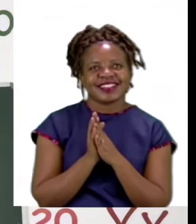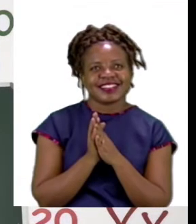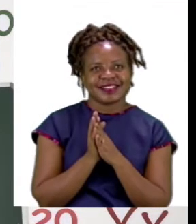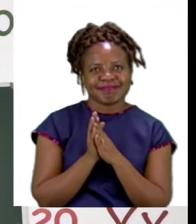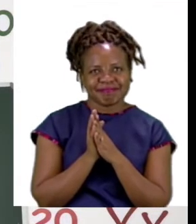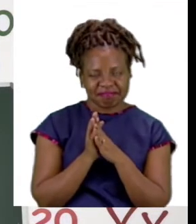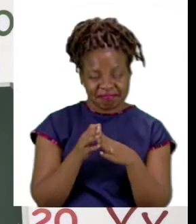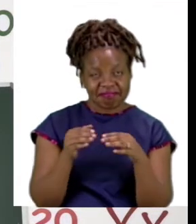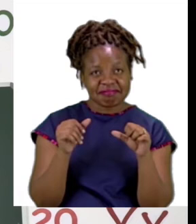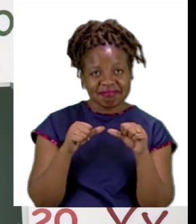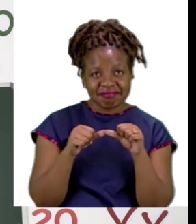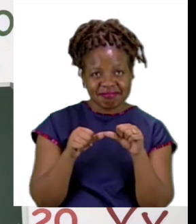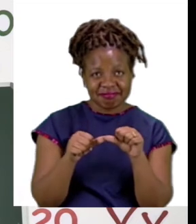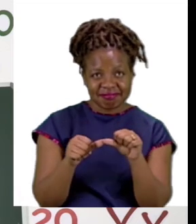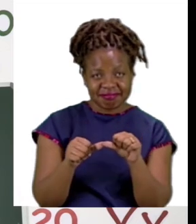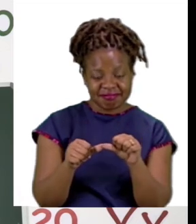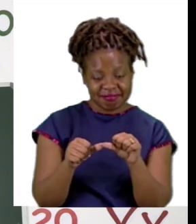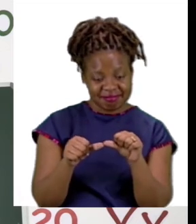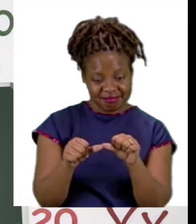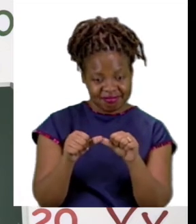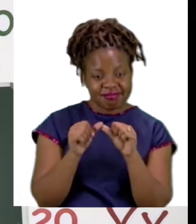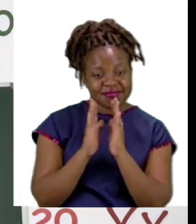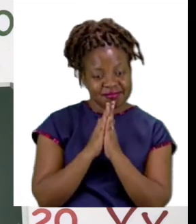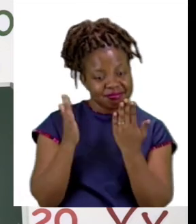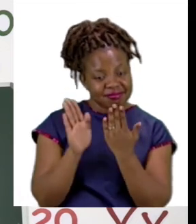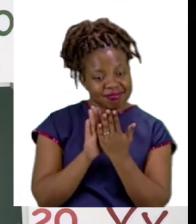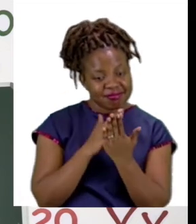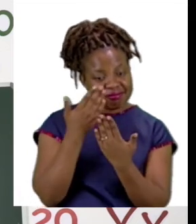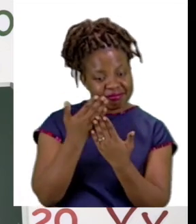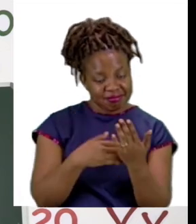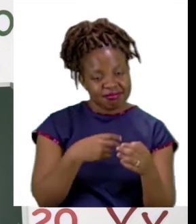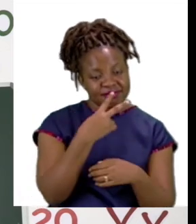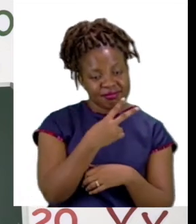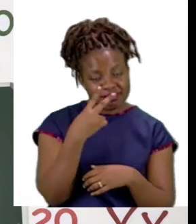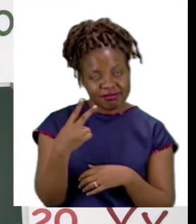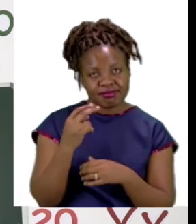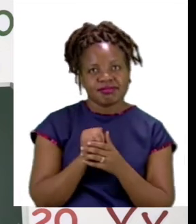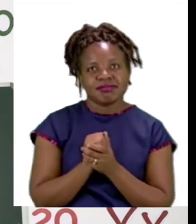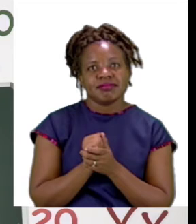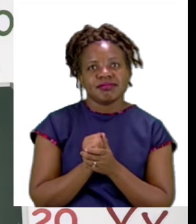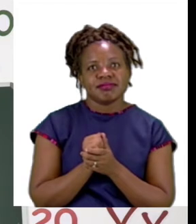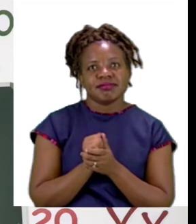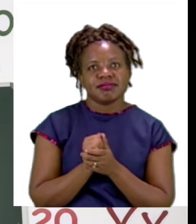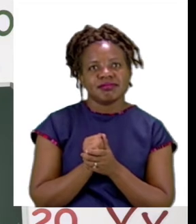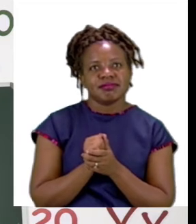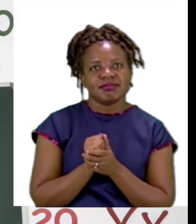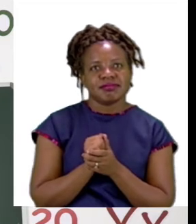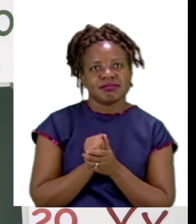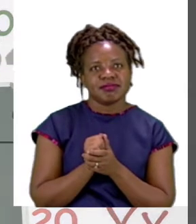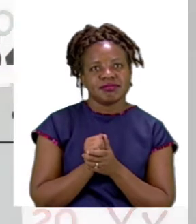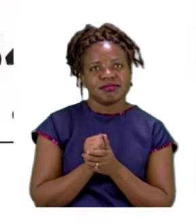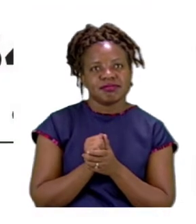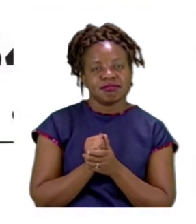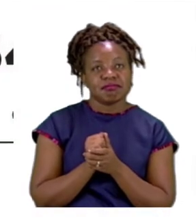For our exercise to continue, we are still on page 22. So let's take a look at the last part